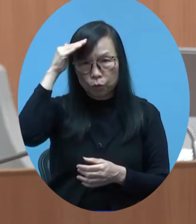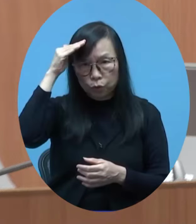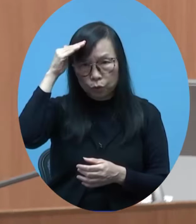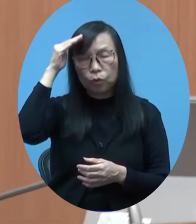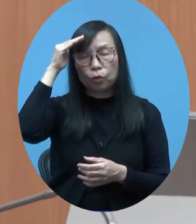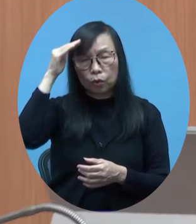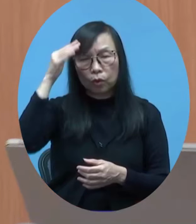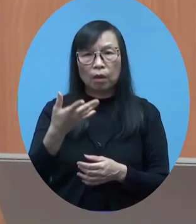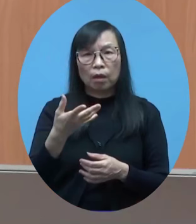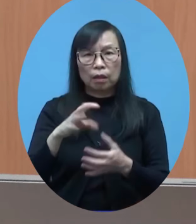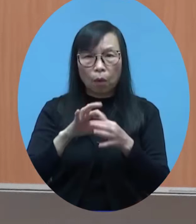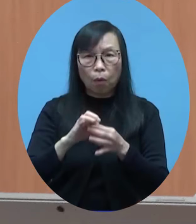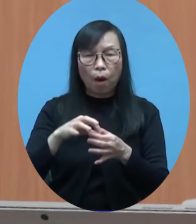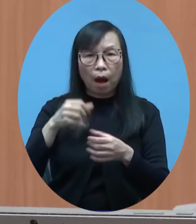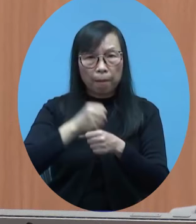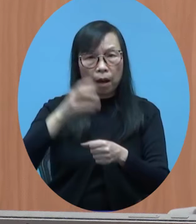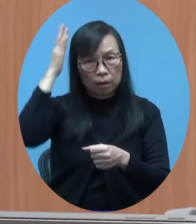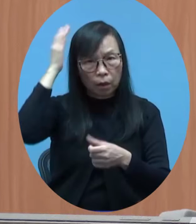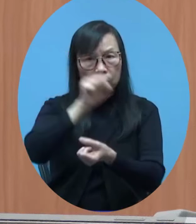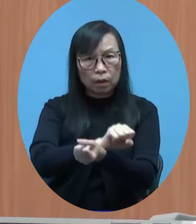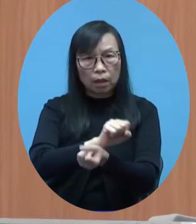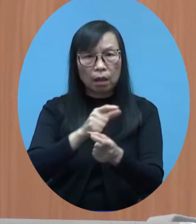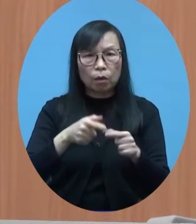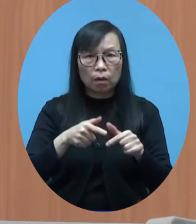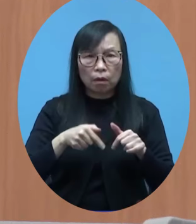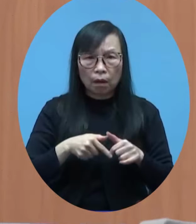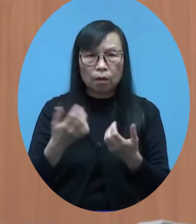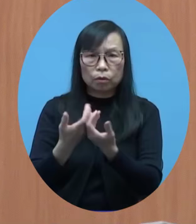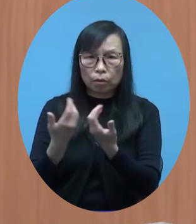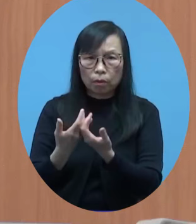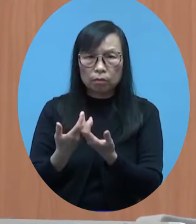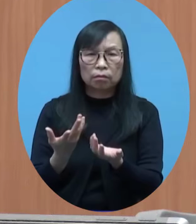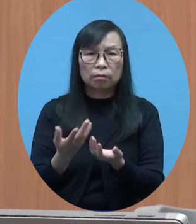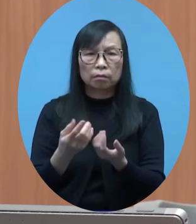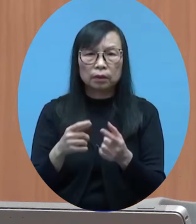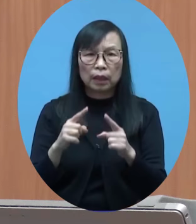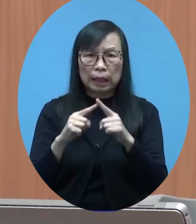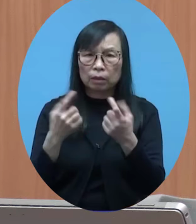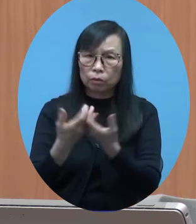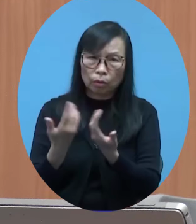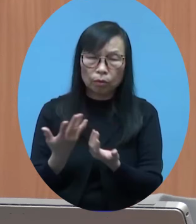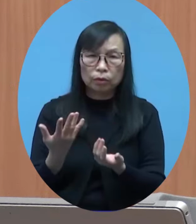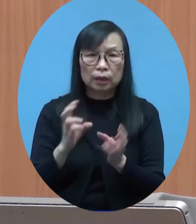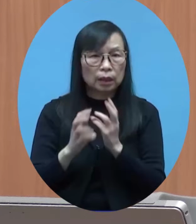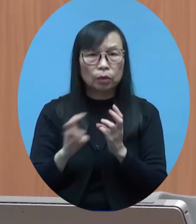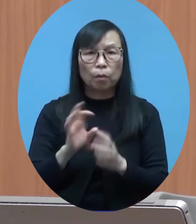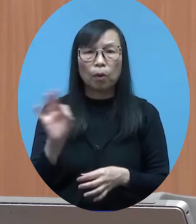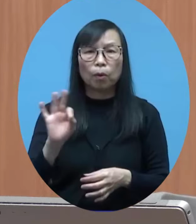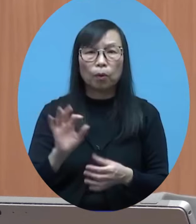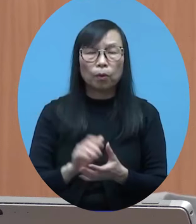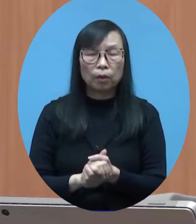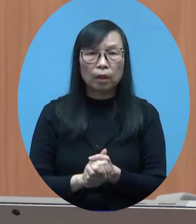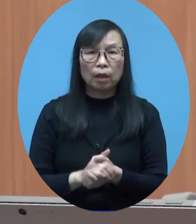Matakok Detention Center, but the patient only stay in one room with six other detainees